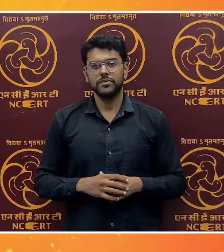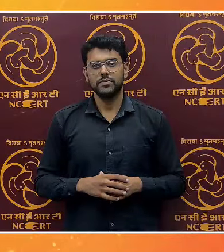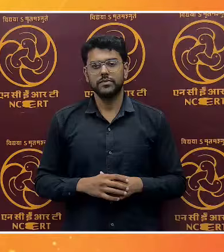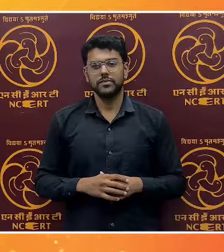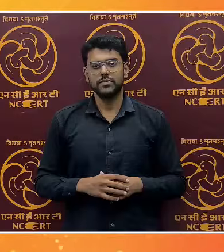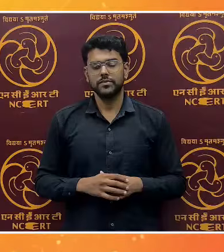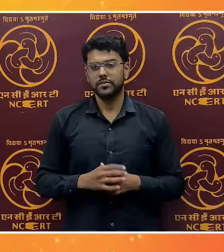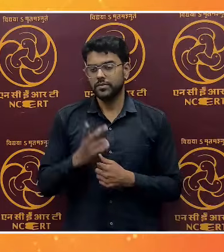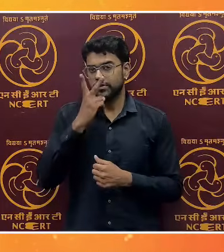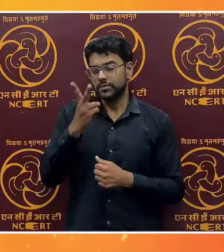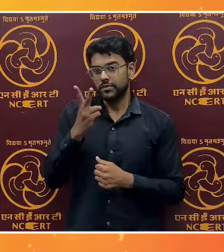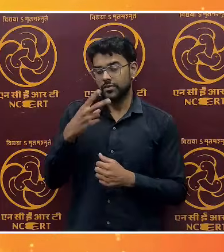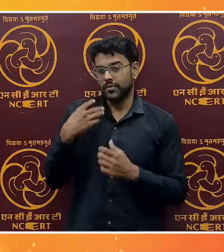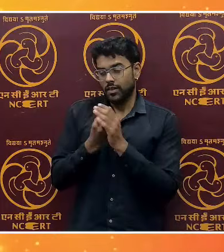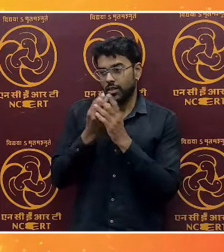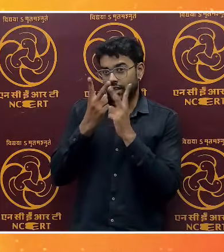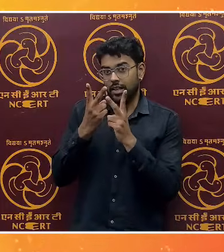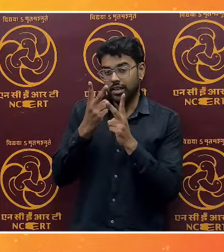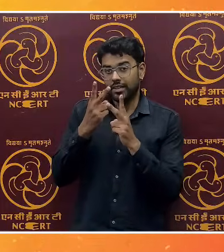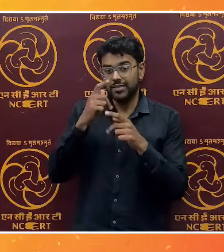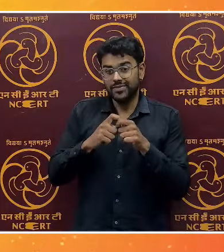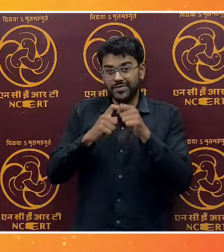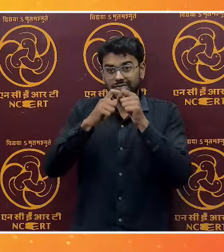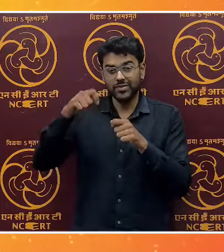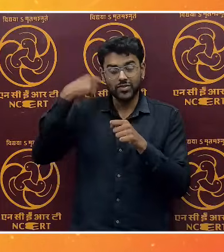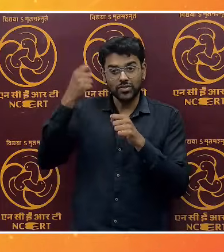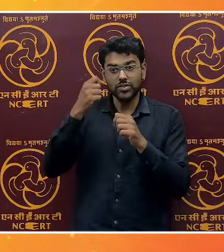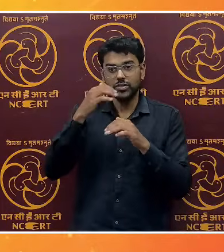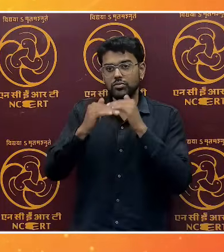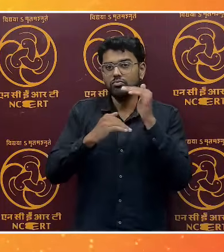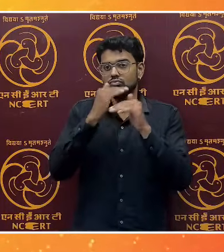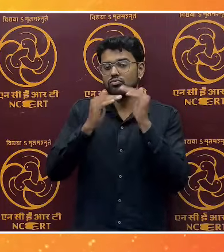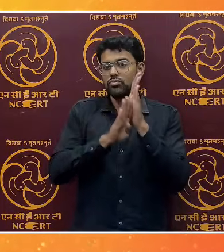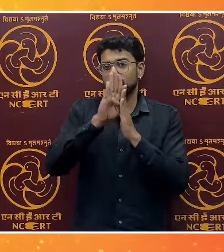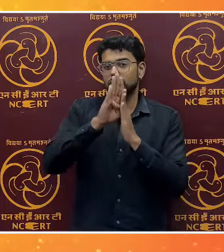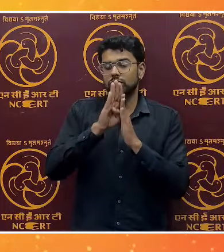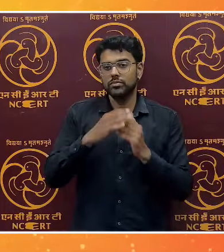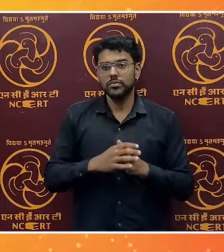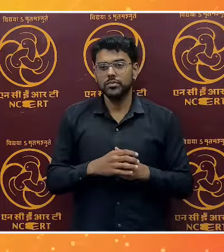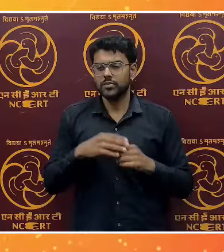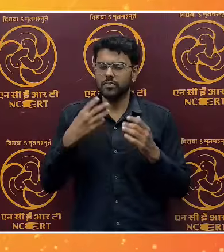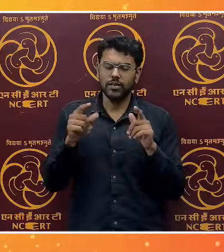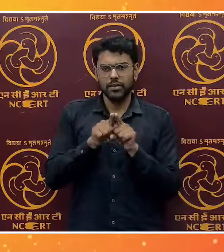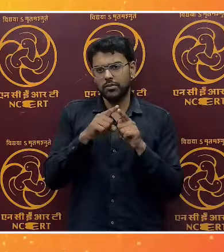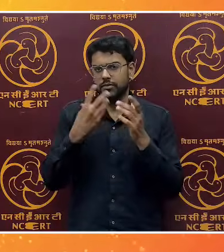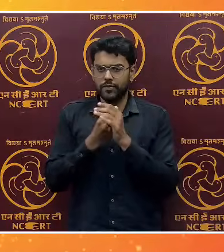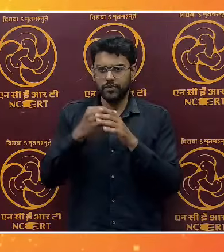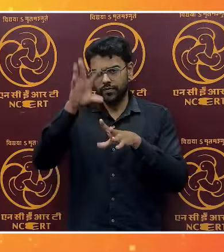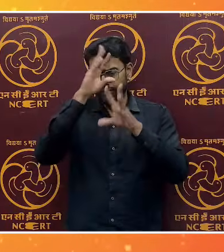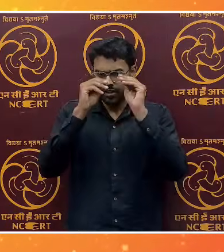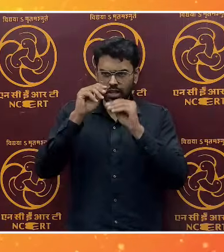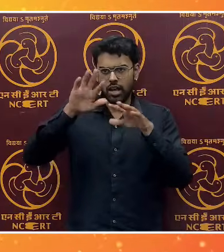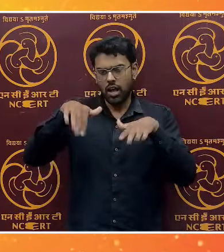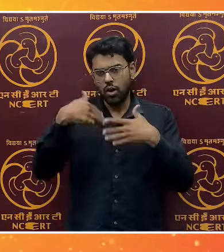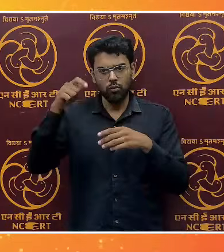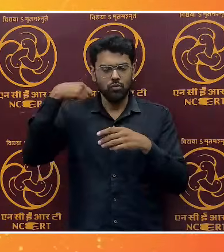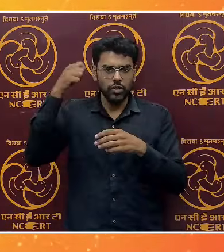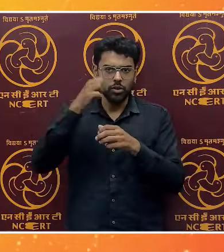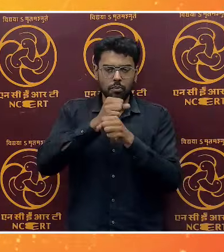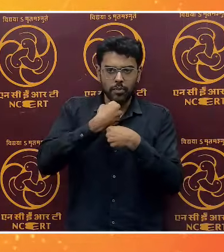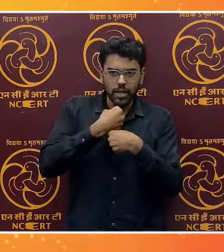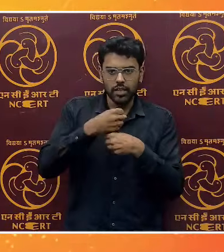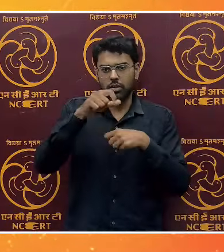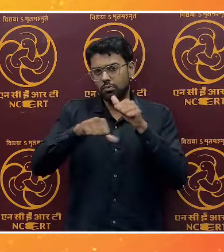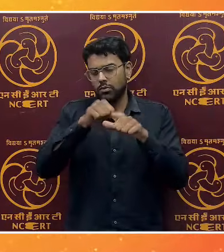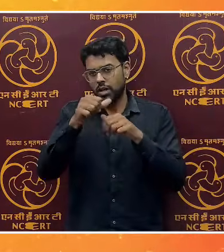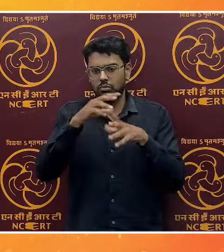Now we have seen that it enhances the quality of the videos. Yes. So ma'am, now we have learnt about the production also. Like everything is